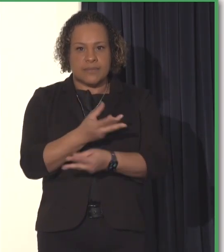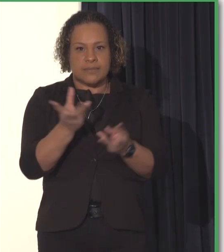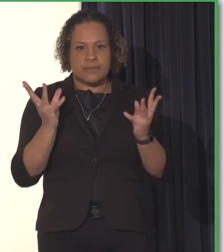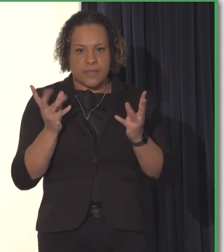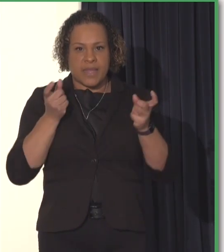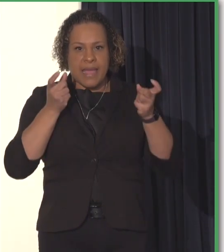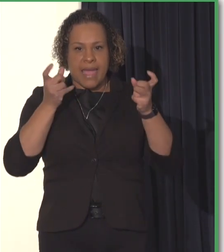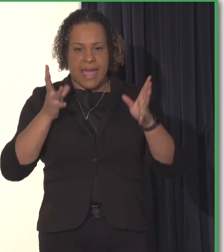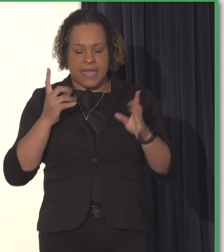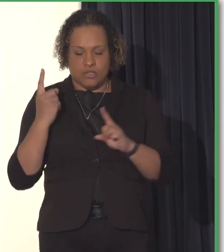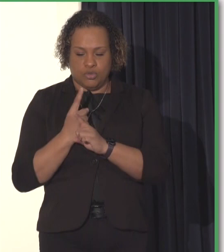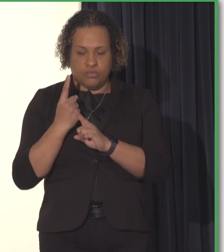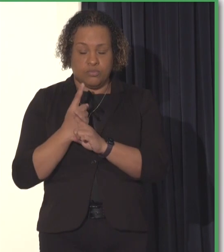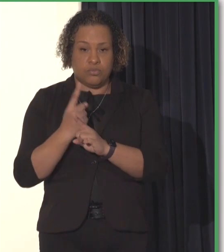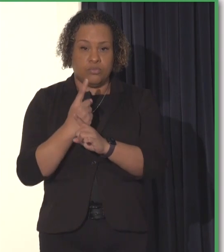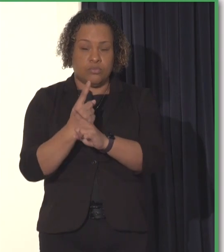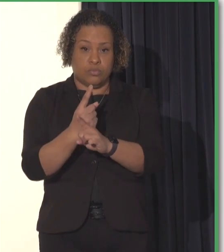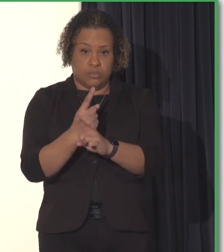the proper